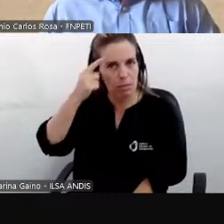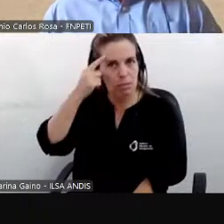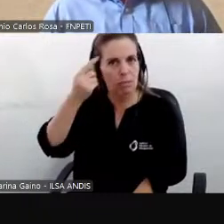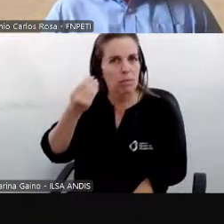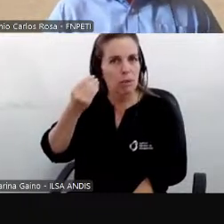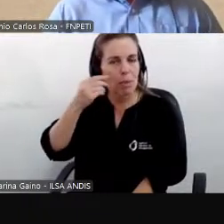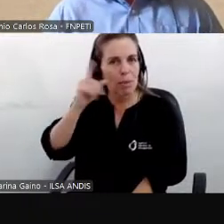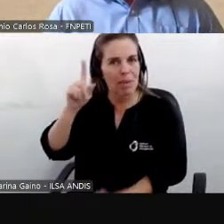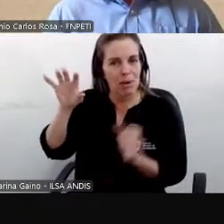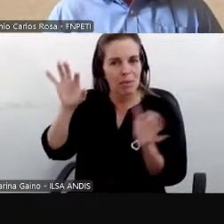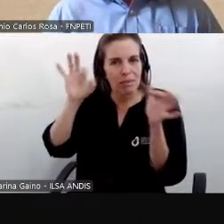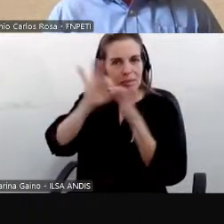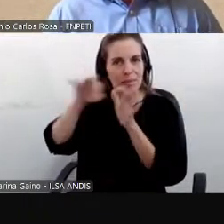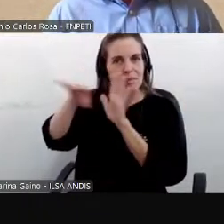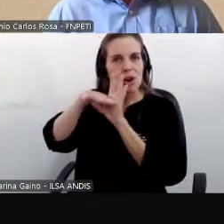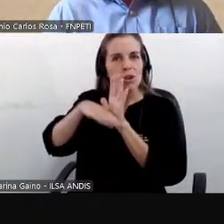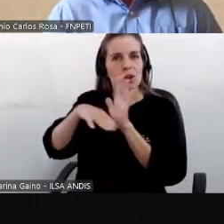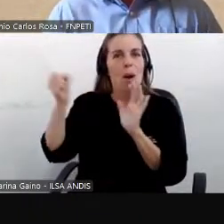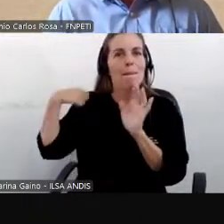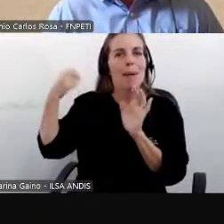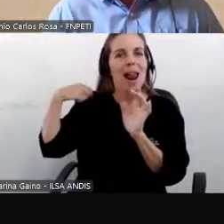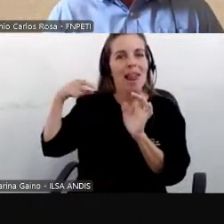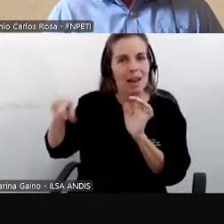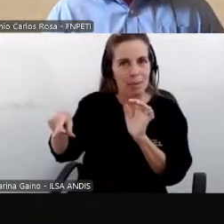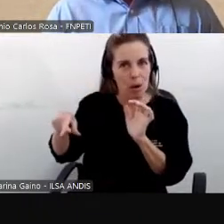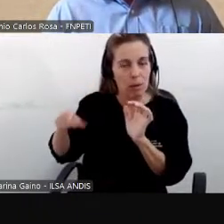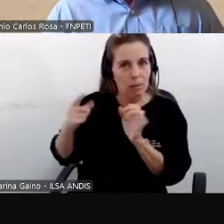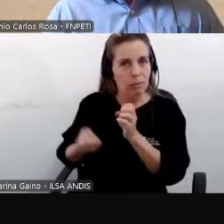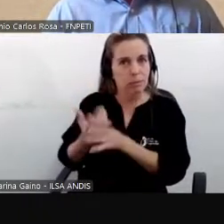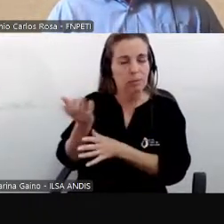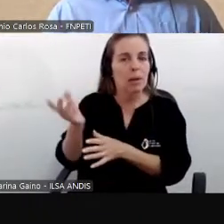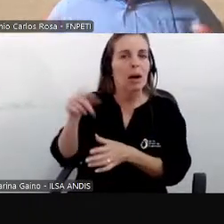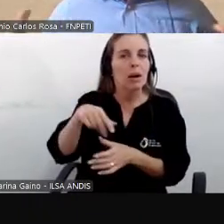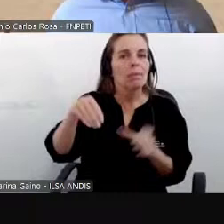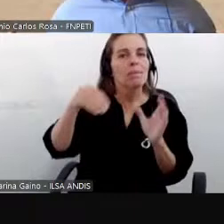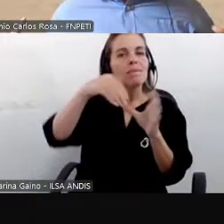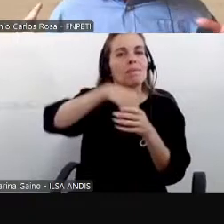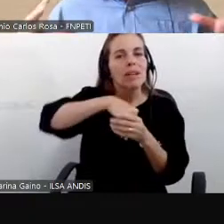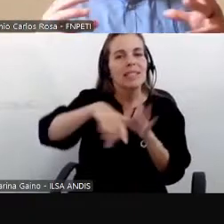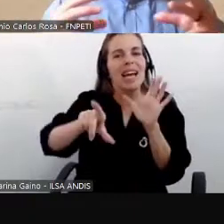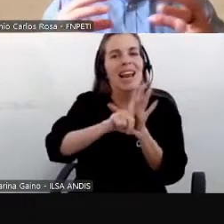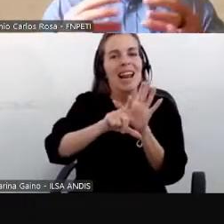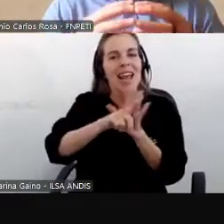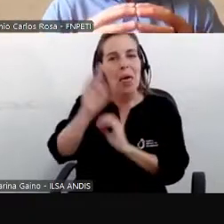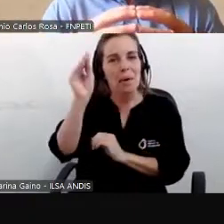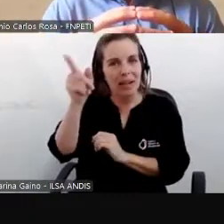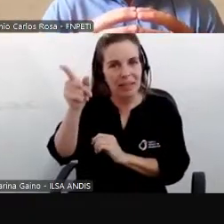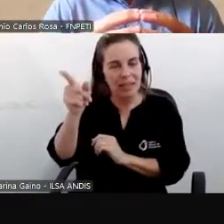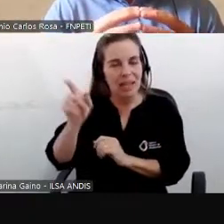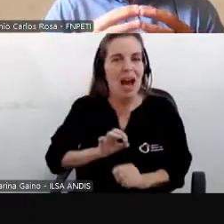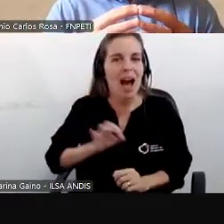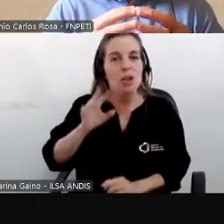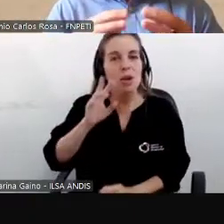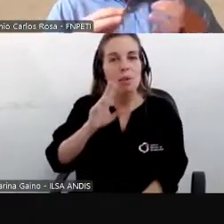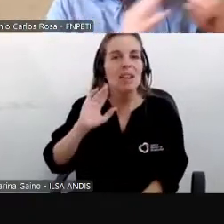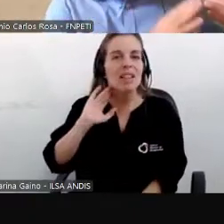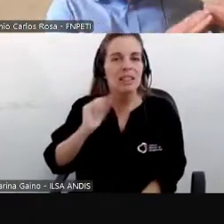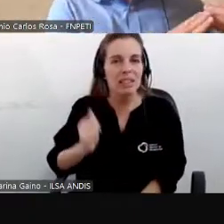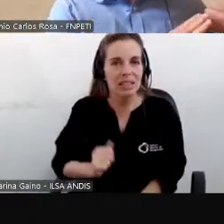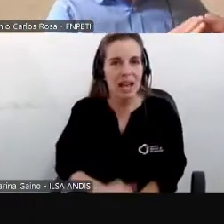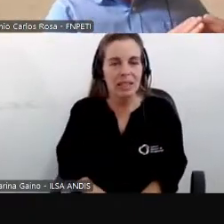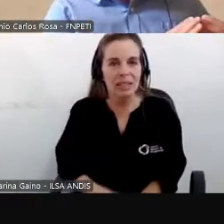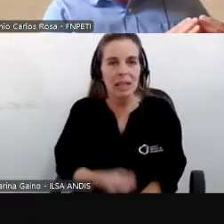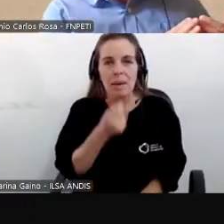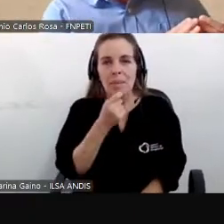of Palermo. But as I said, it was not introduced to Brazilian laws until 2016. And that's the end of the